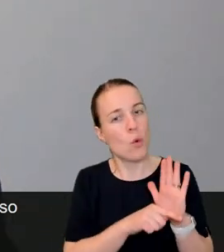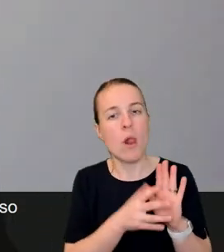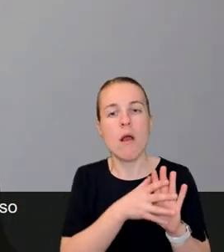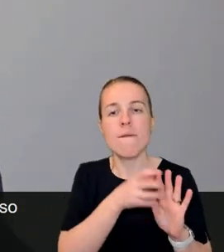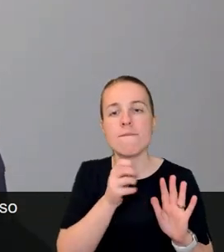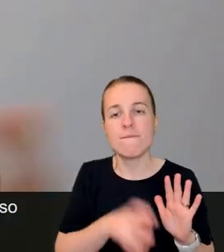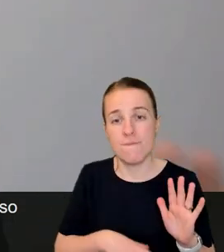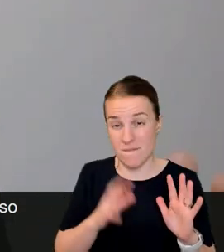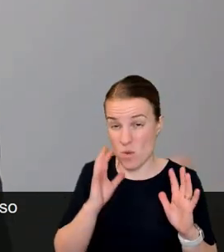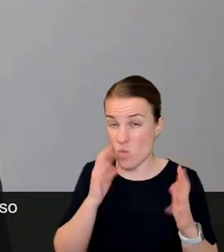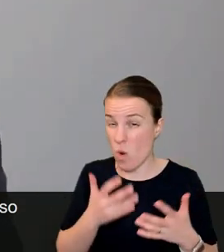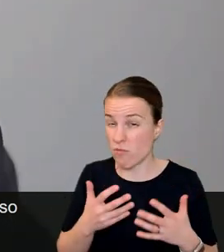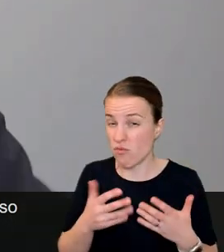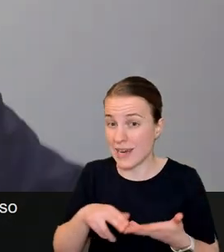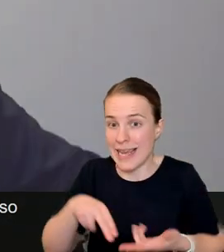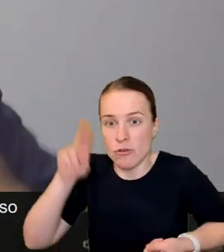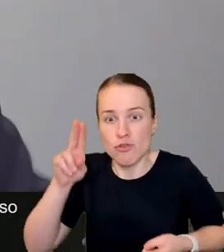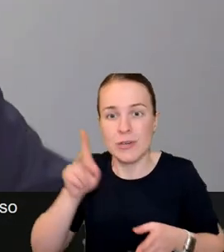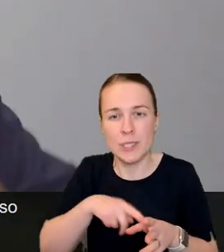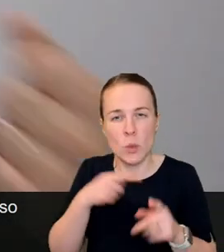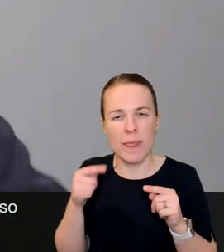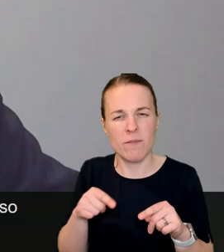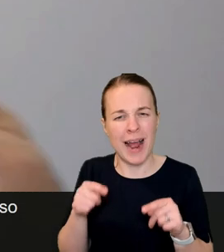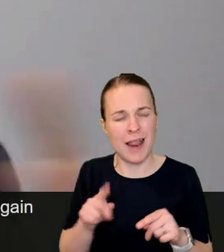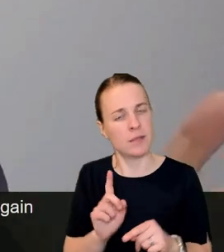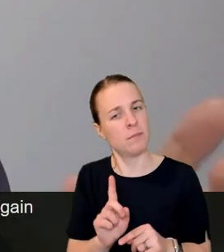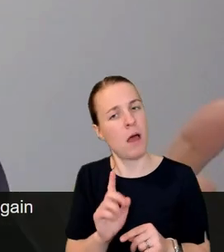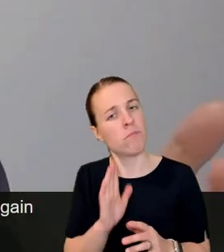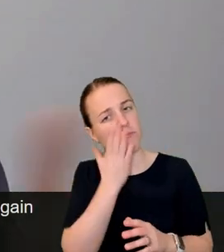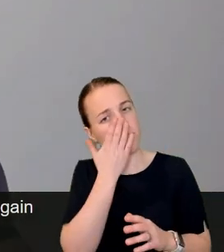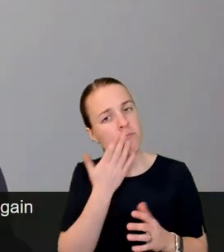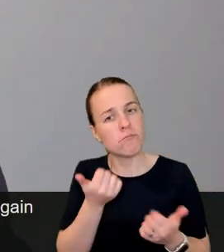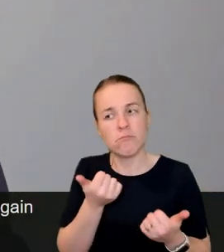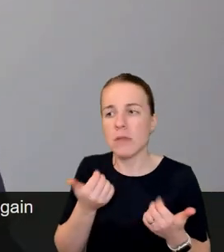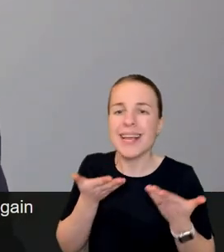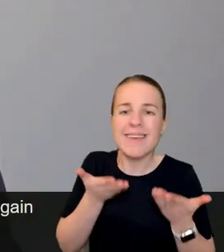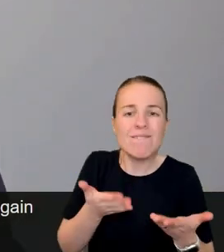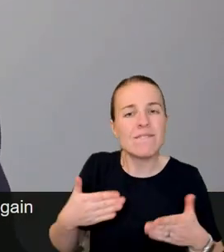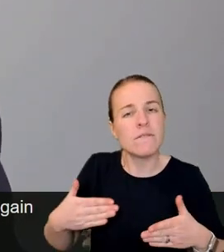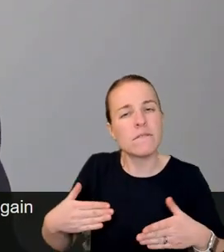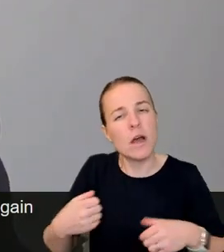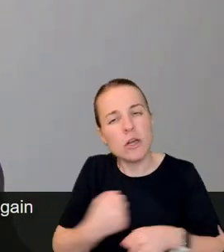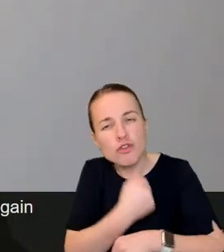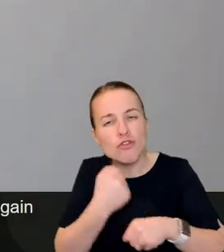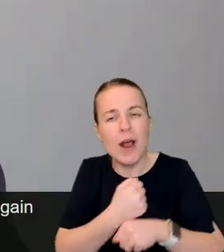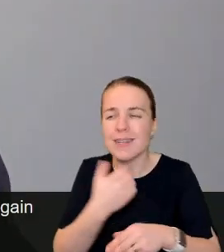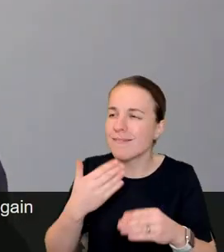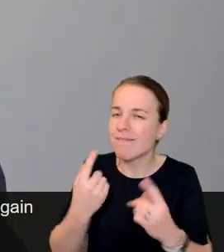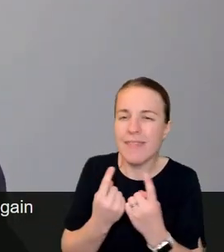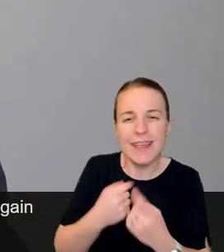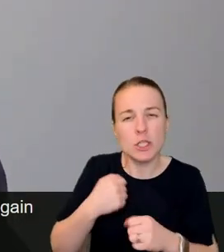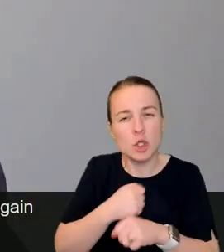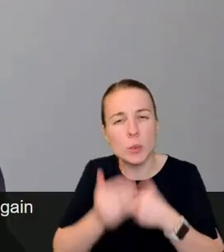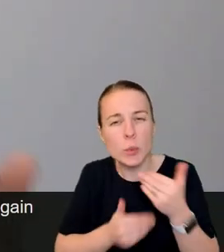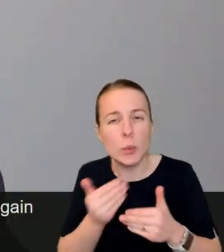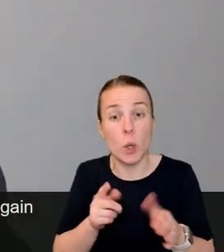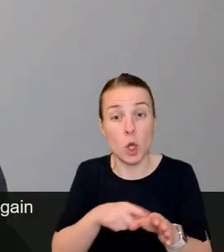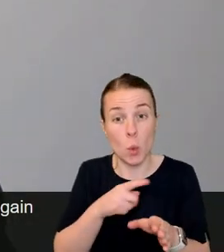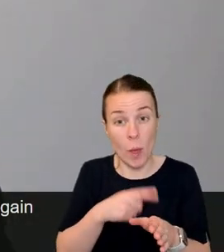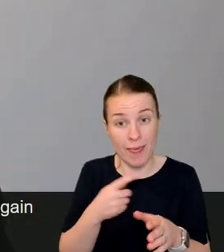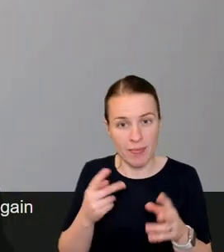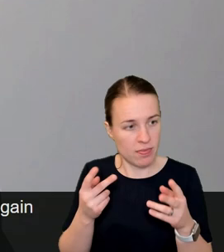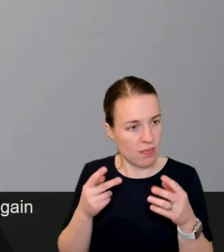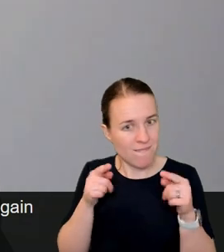violence. But again, not rocket science, by giving young people constructive things to do over summer, lo and behold, youth violence went down by 42%, including